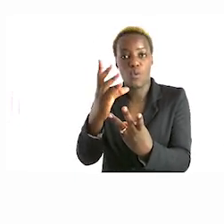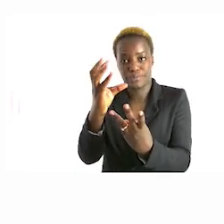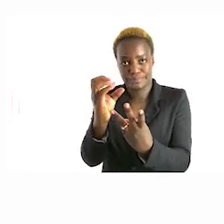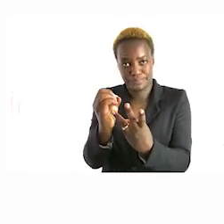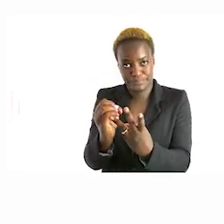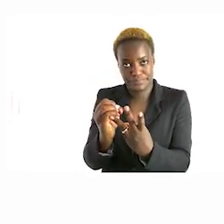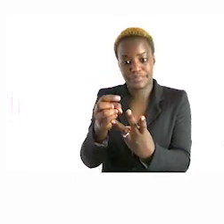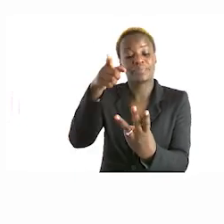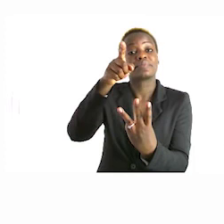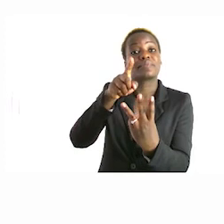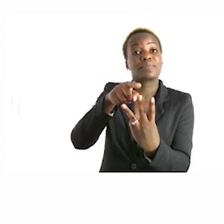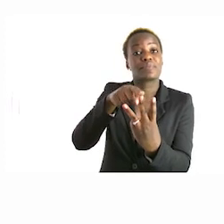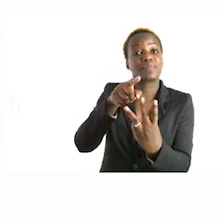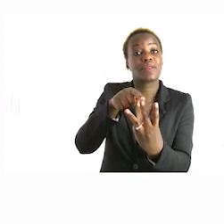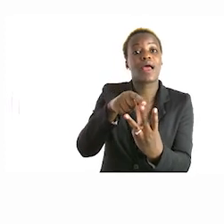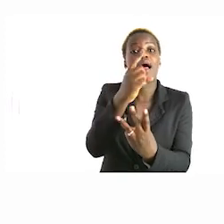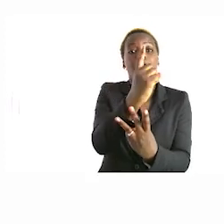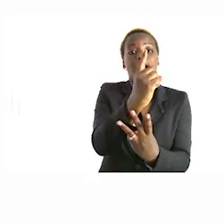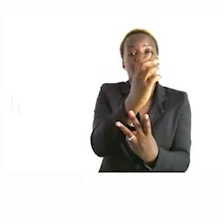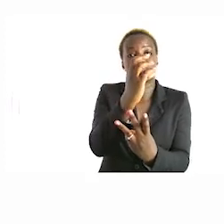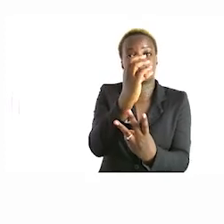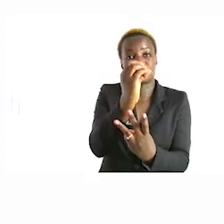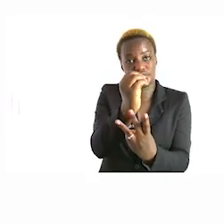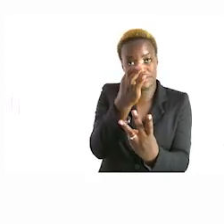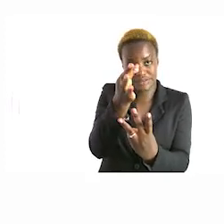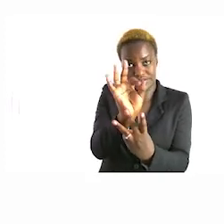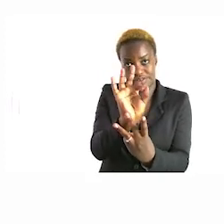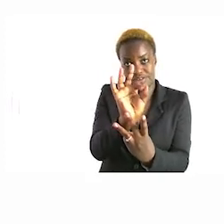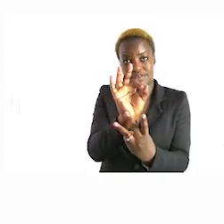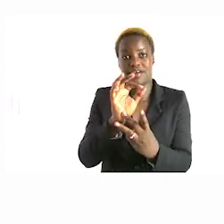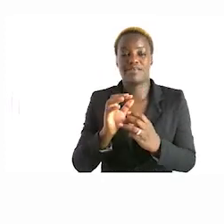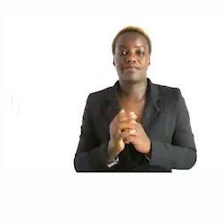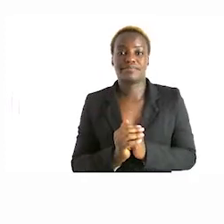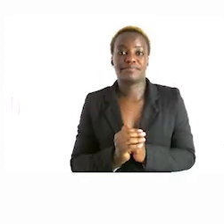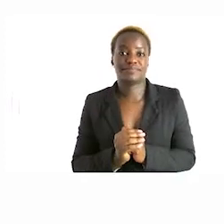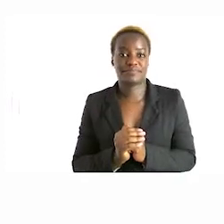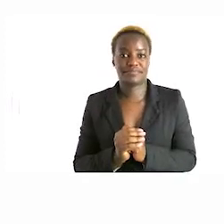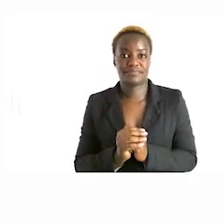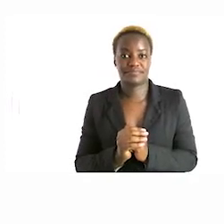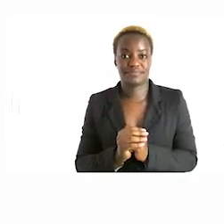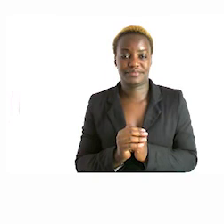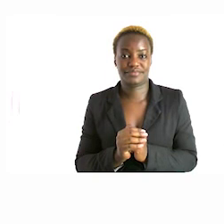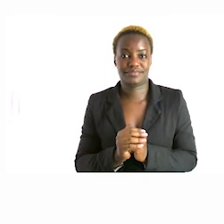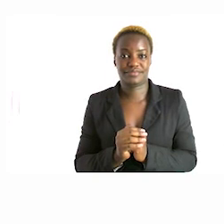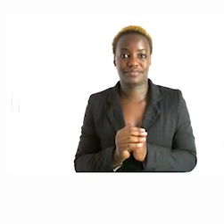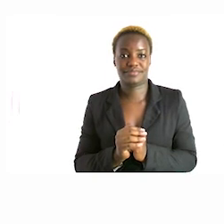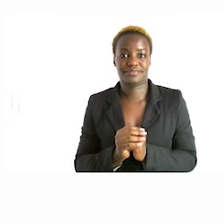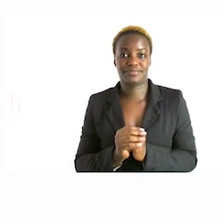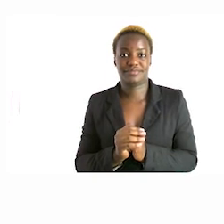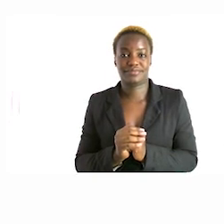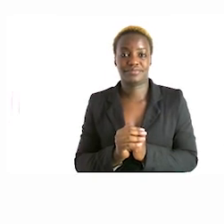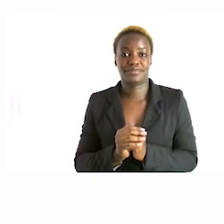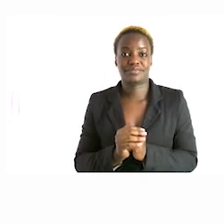109 in the middle of, or in between 108 and 110.